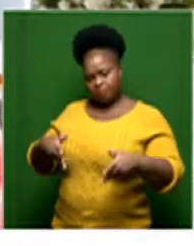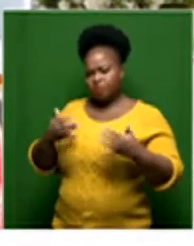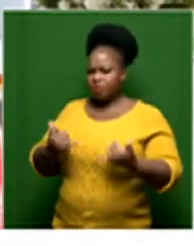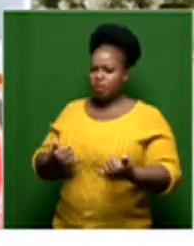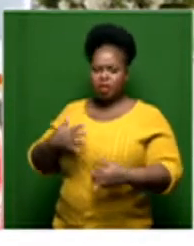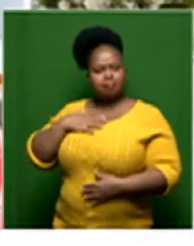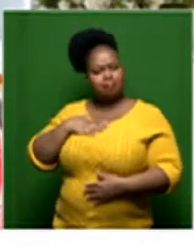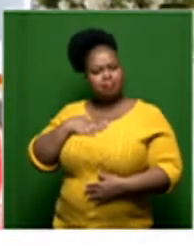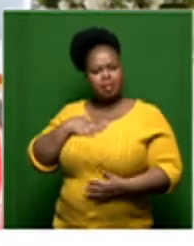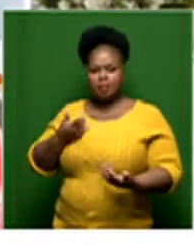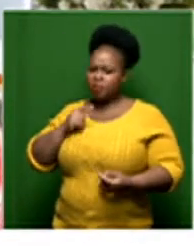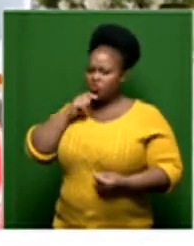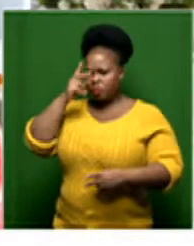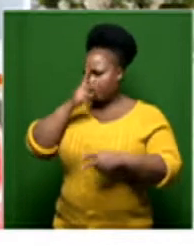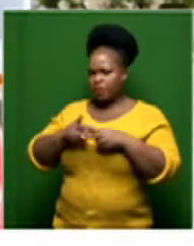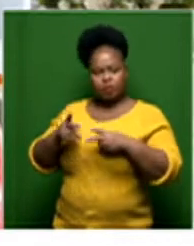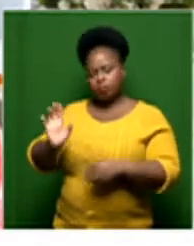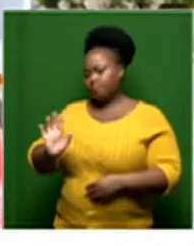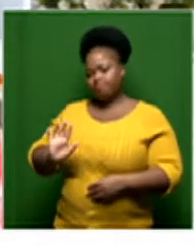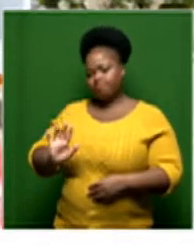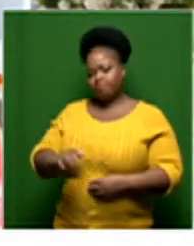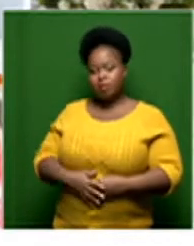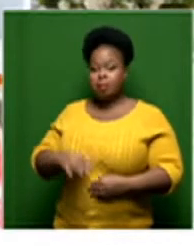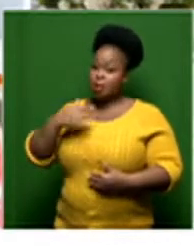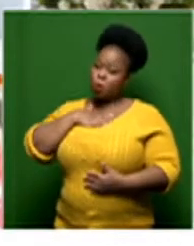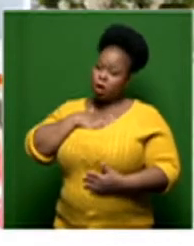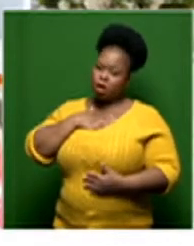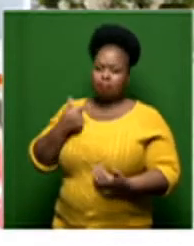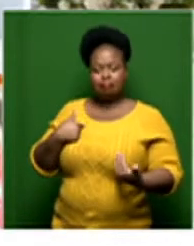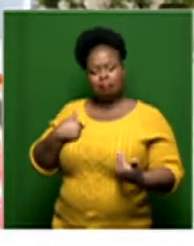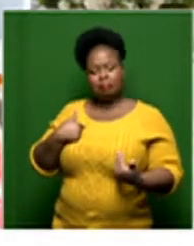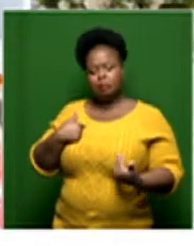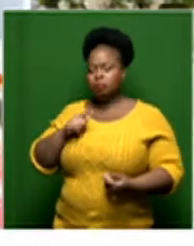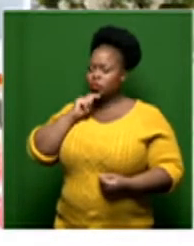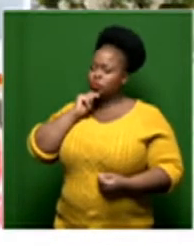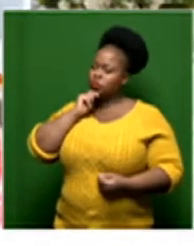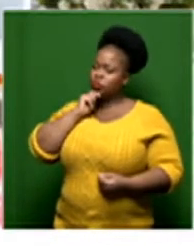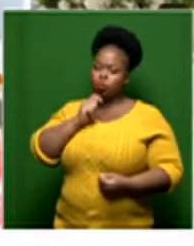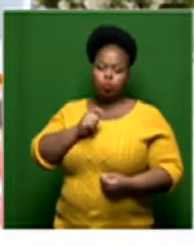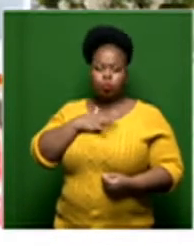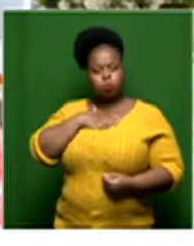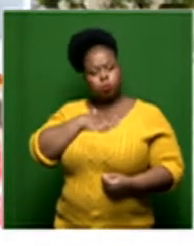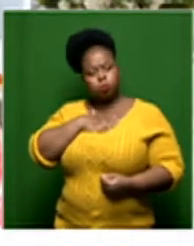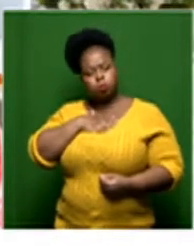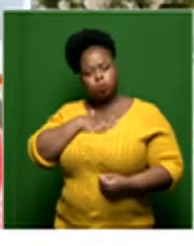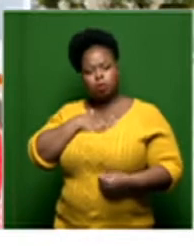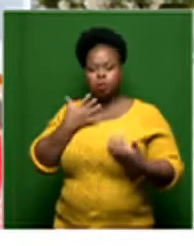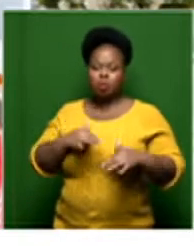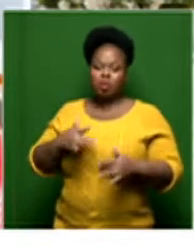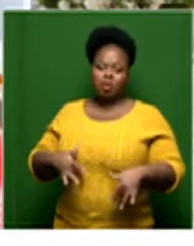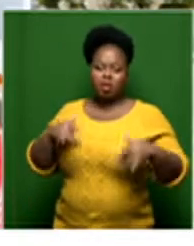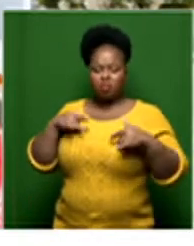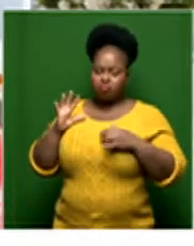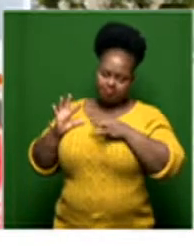We're not really in my professional capacity, but, through my very, very deep, meaningful and